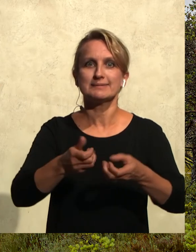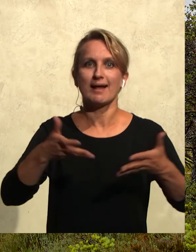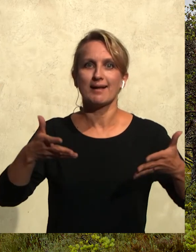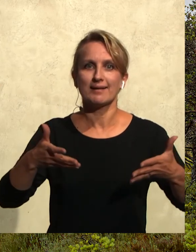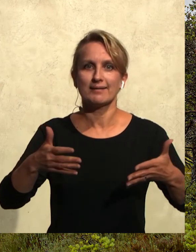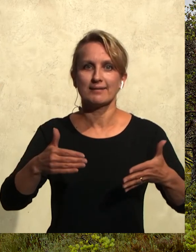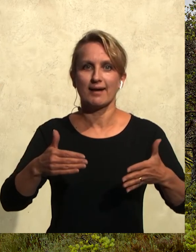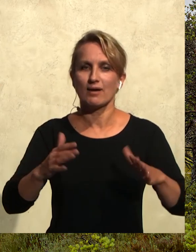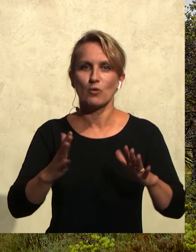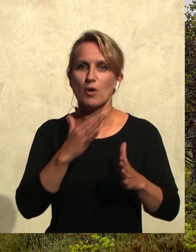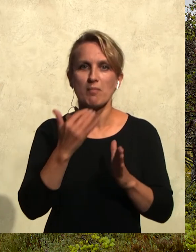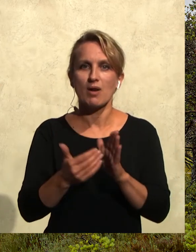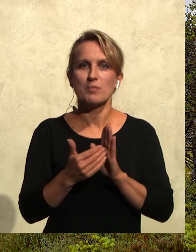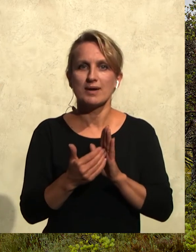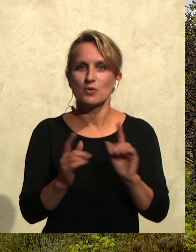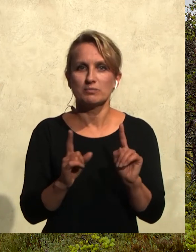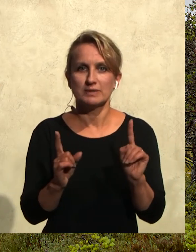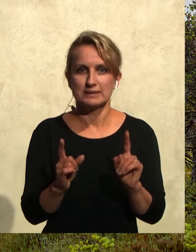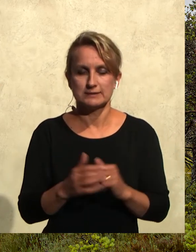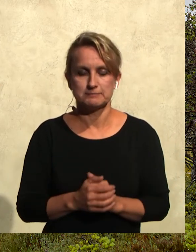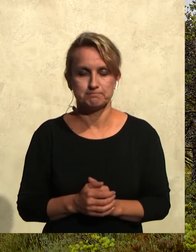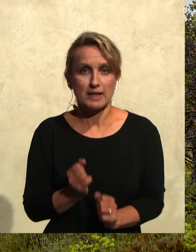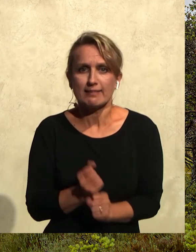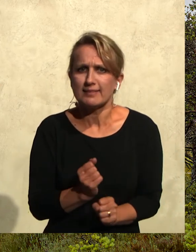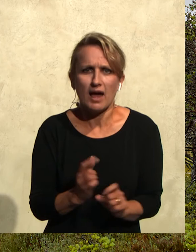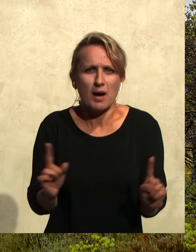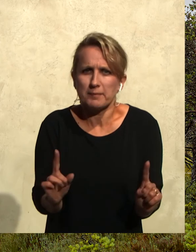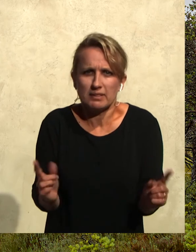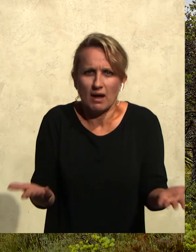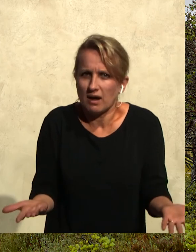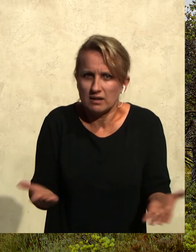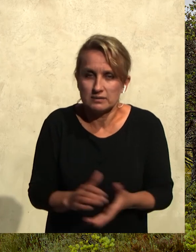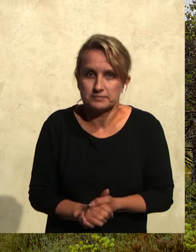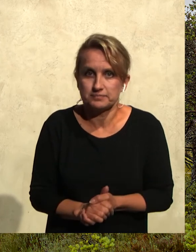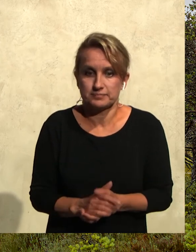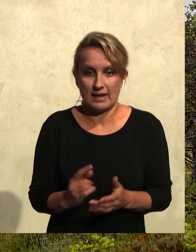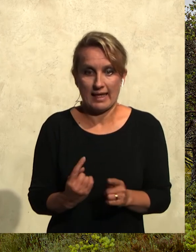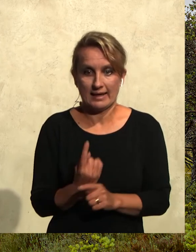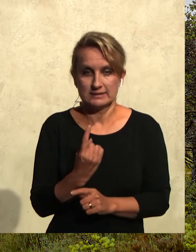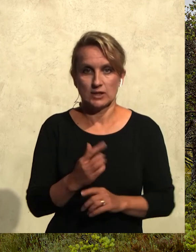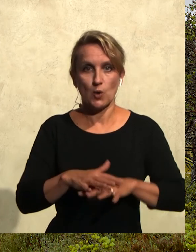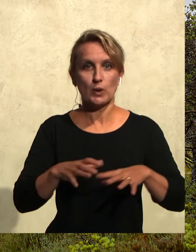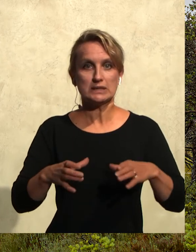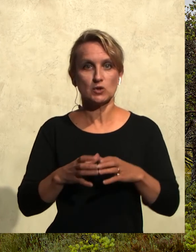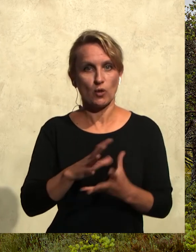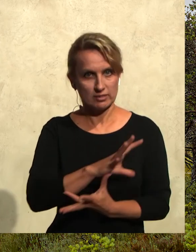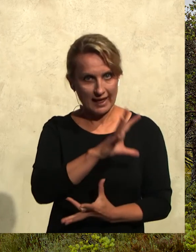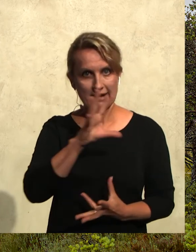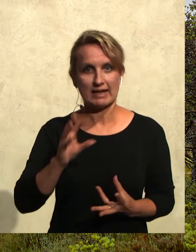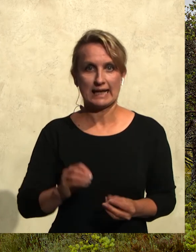it's not just seen as a health sector approach, for example, to respond to is one thing. So it's a very cross-cutting